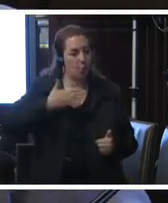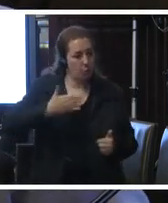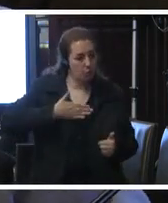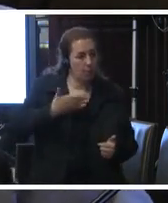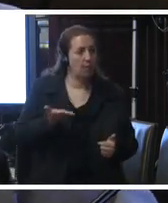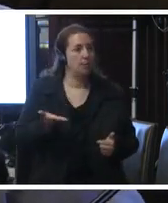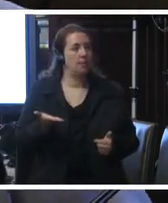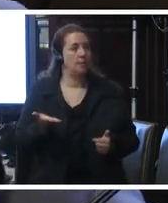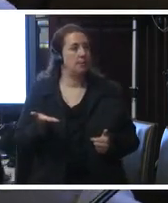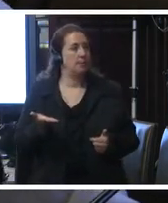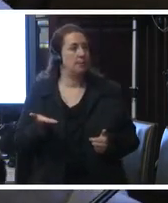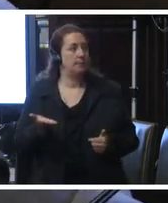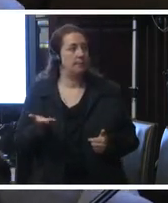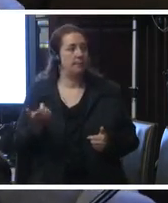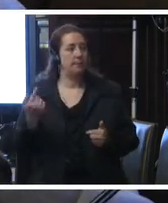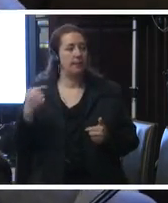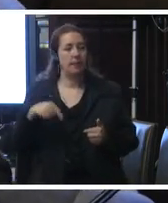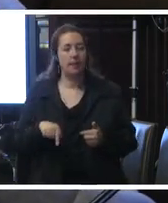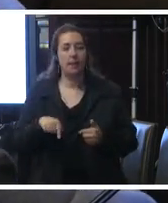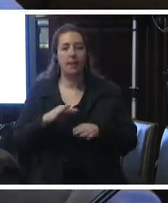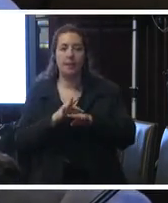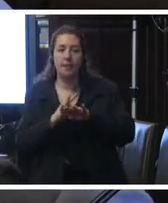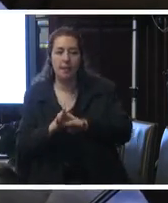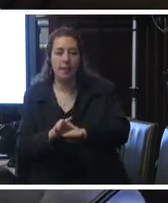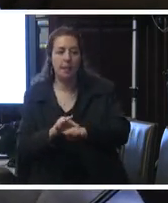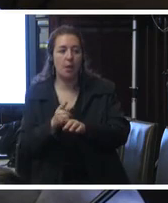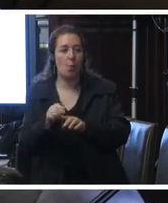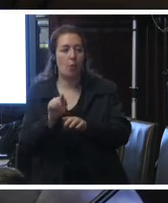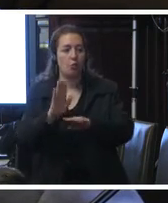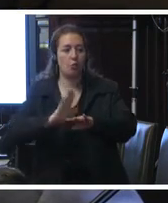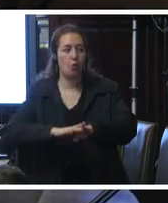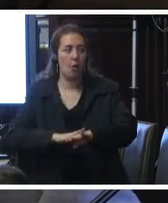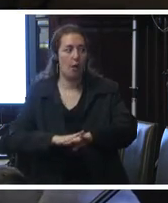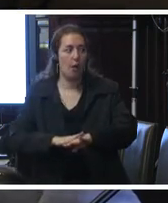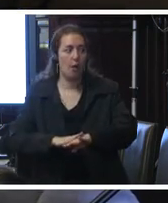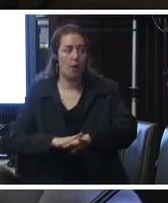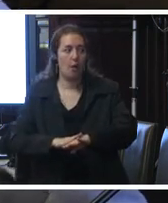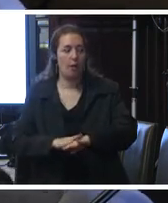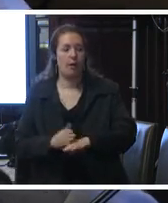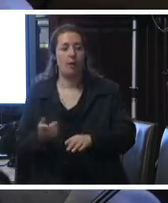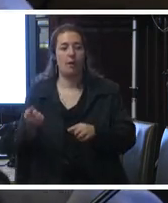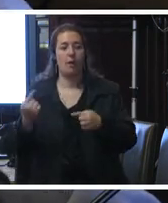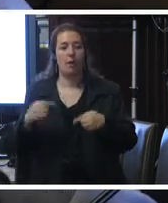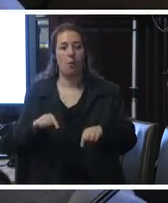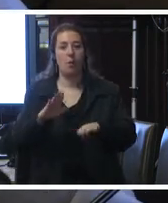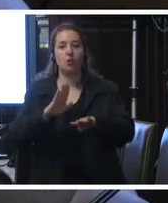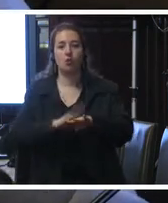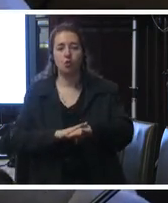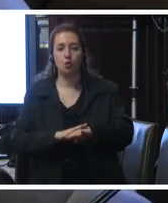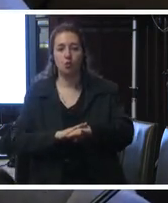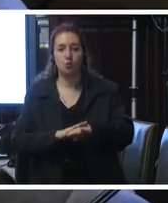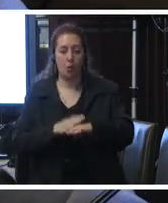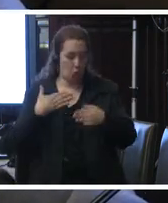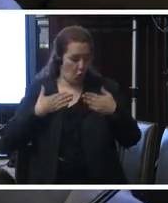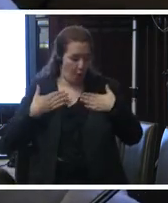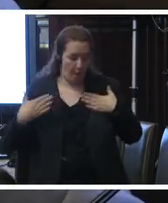direct their touch-ins to sexual areas of a woman's body, of the women's body. I know you